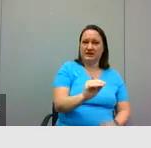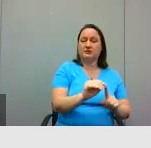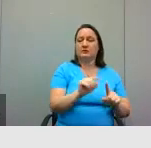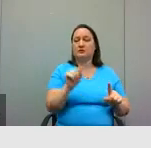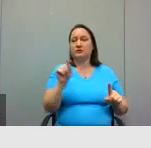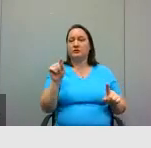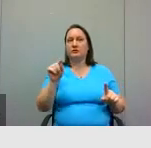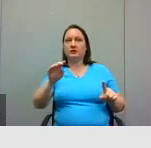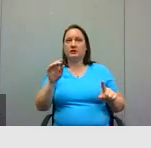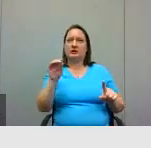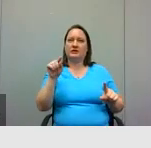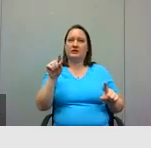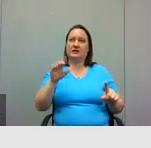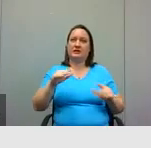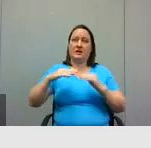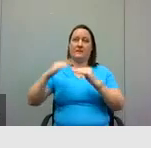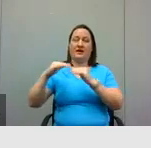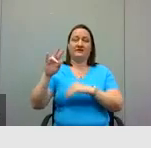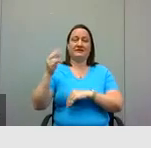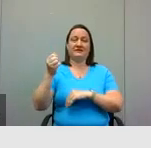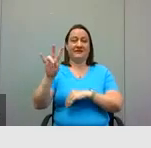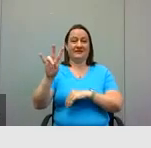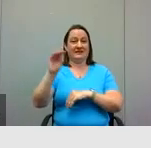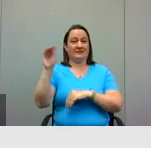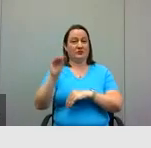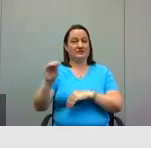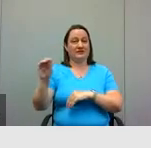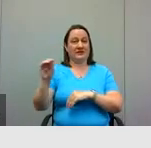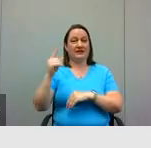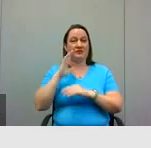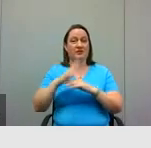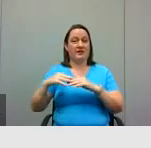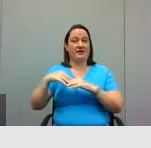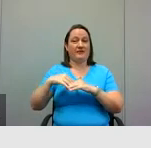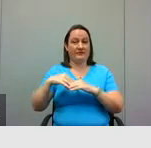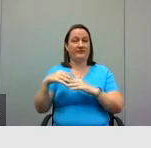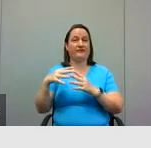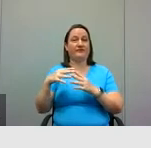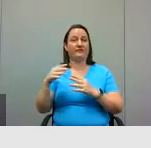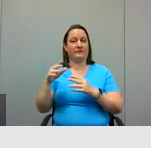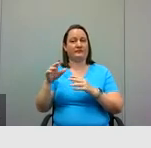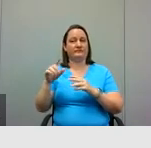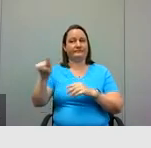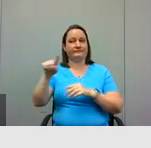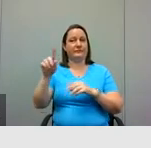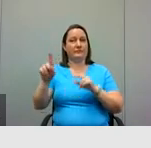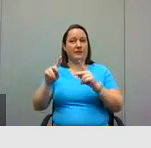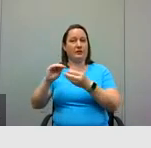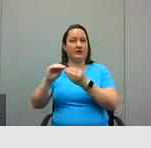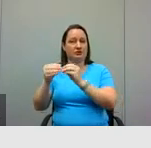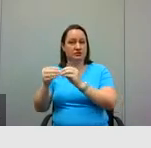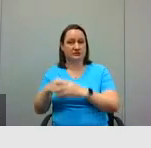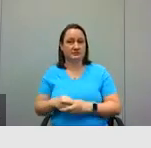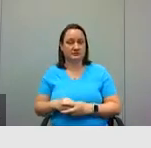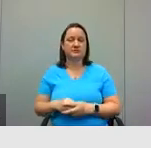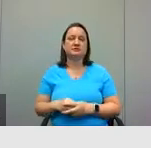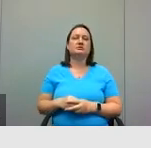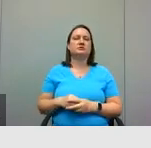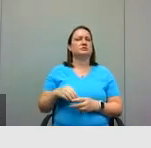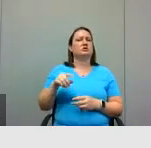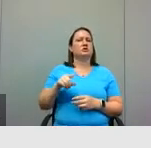it's closer, it's above 17% in Virginia for the Native American population. And so you